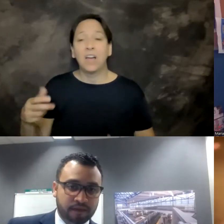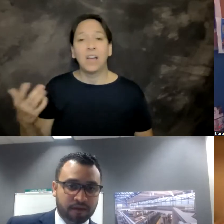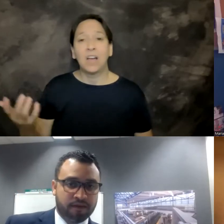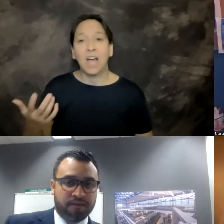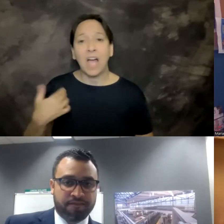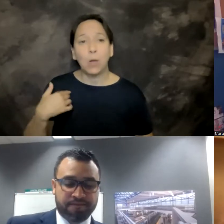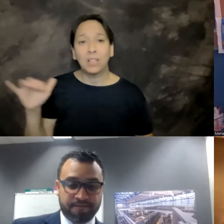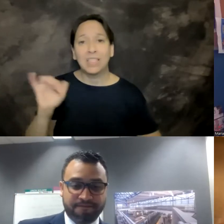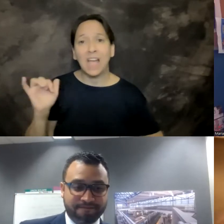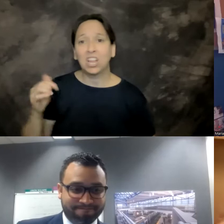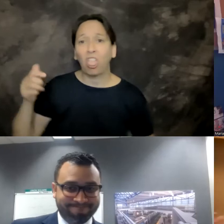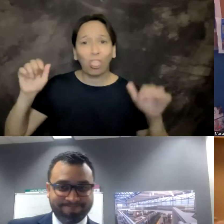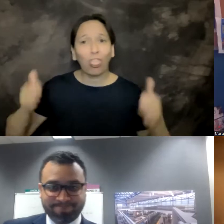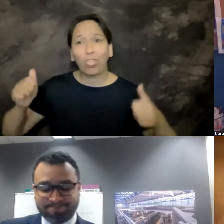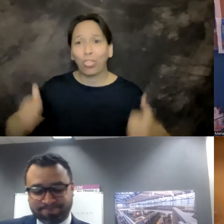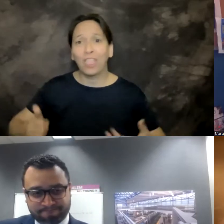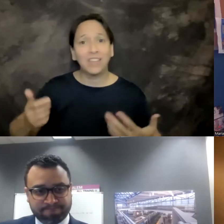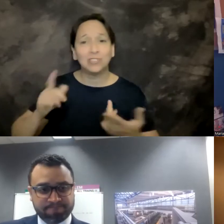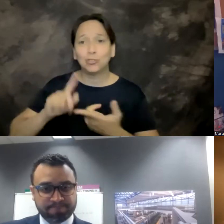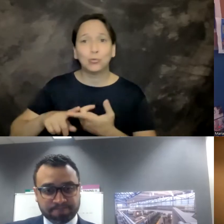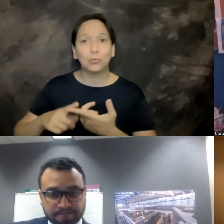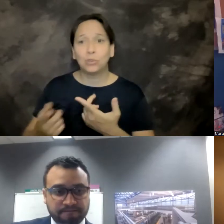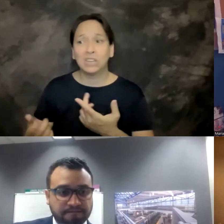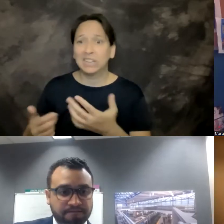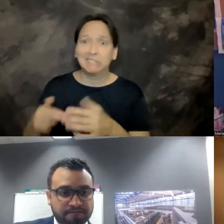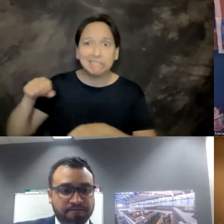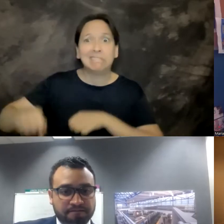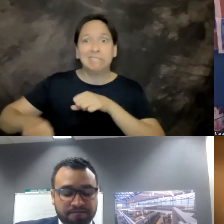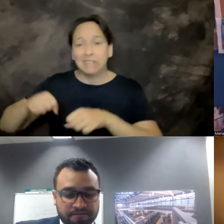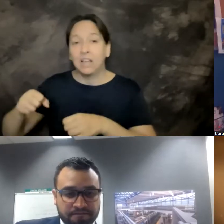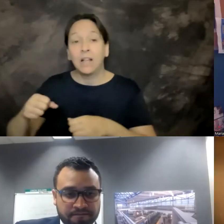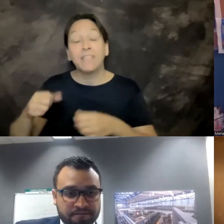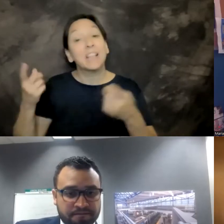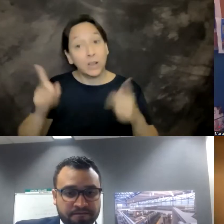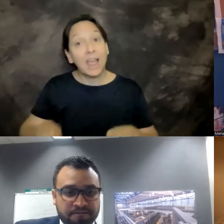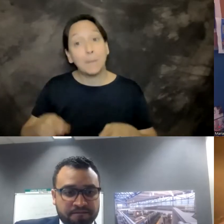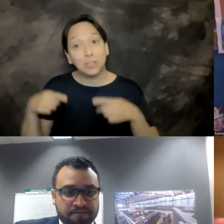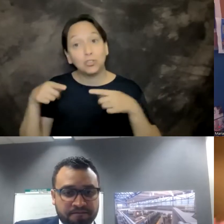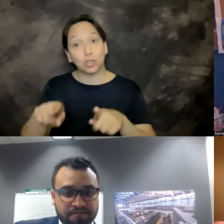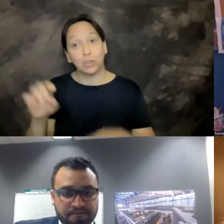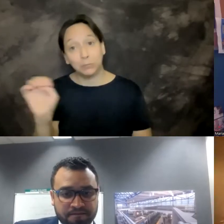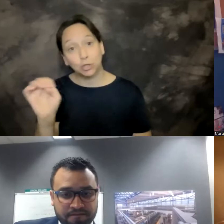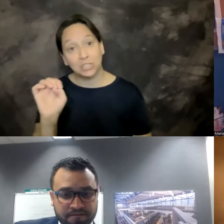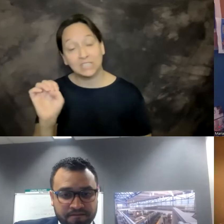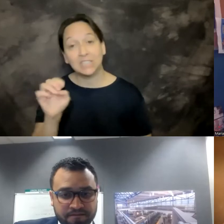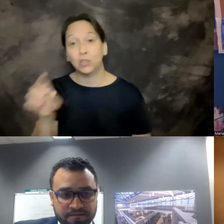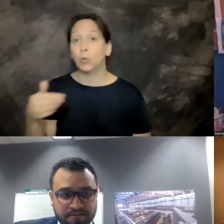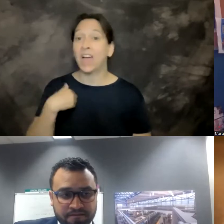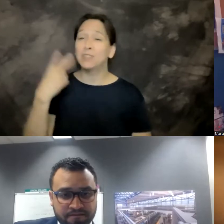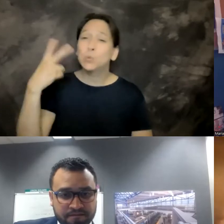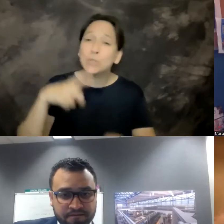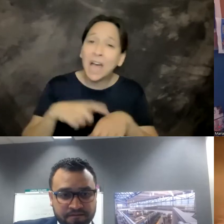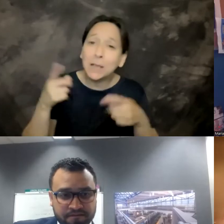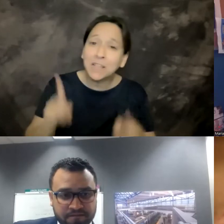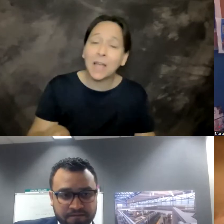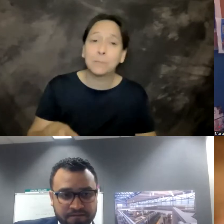know, movie or something to get on it, because that's what happened during the emergency. You guys have twice done this, and it's